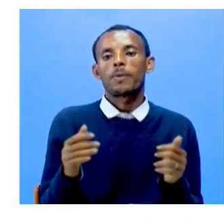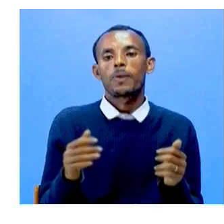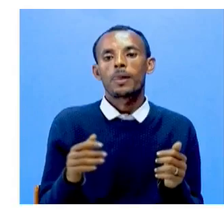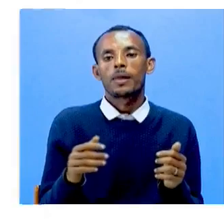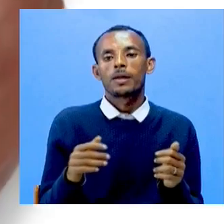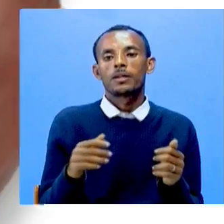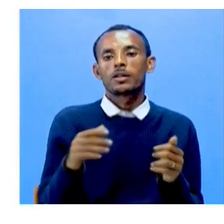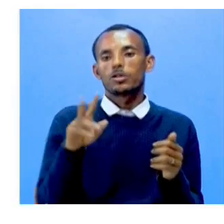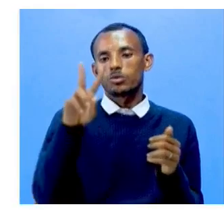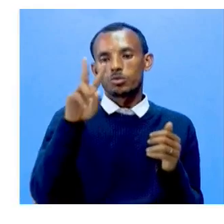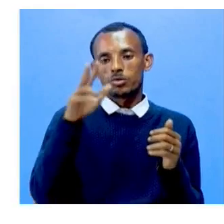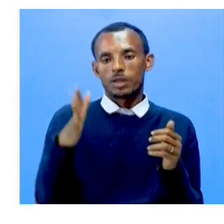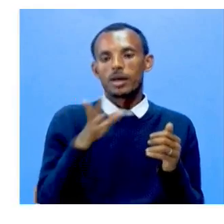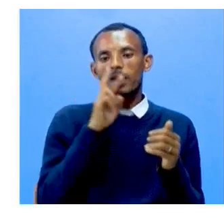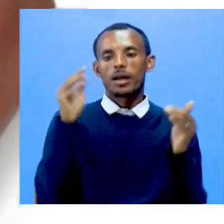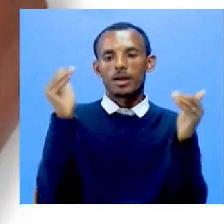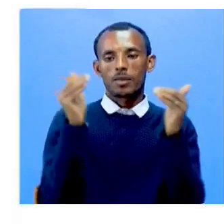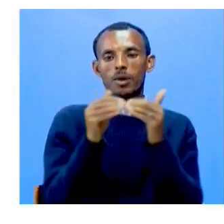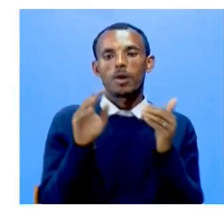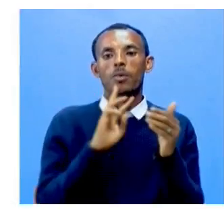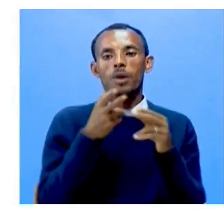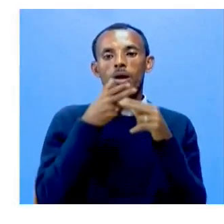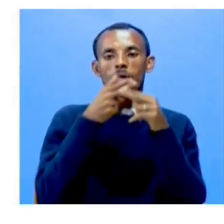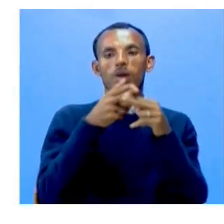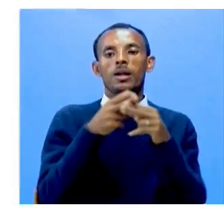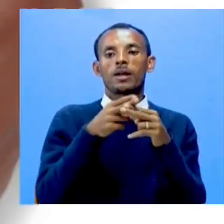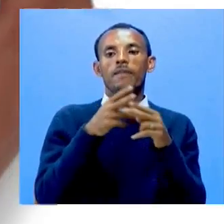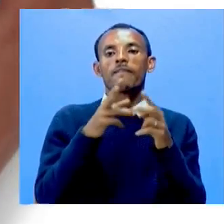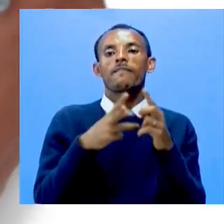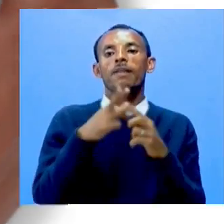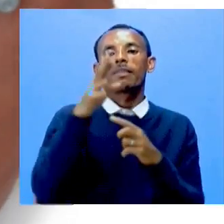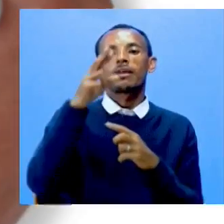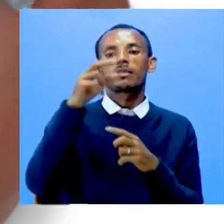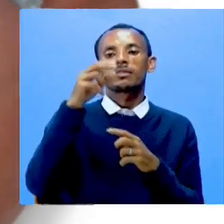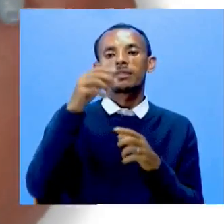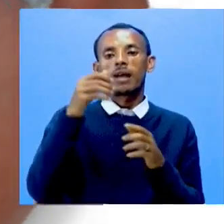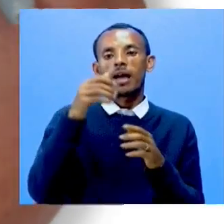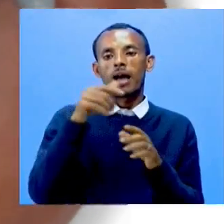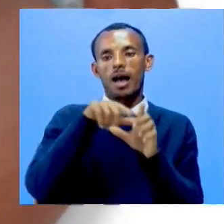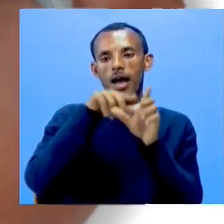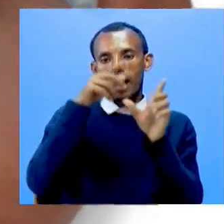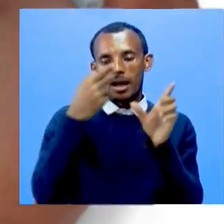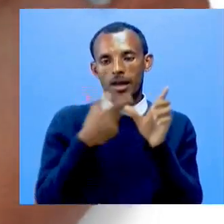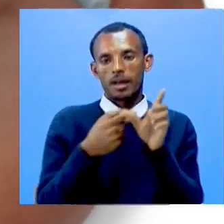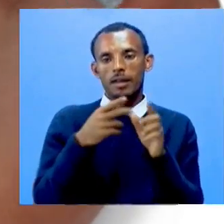if these two sides are congruent, we call this it is a vertex angle.